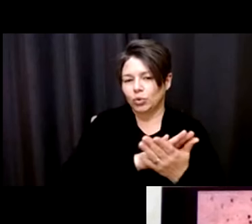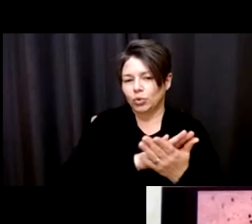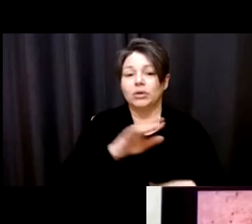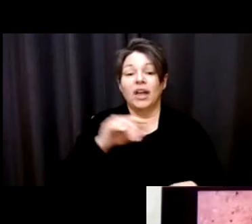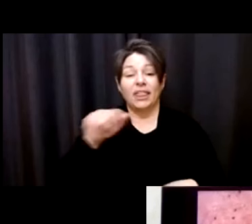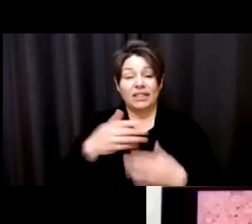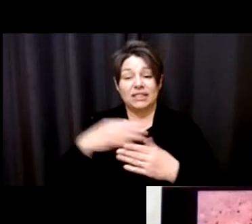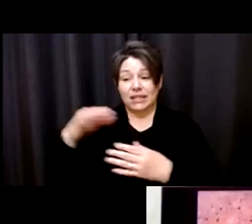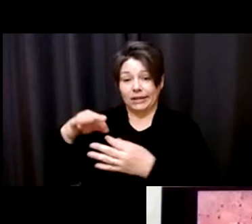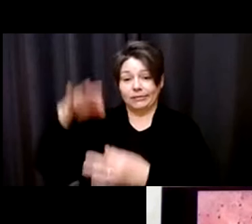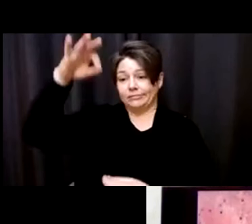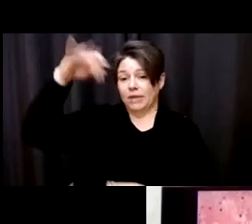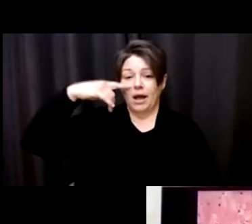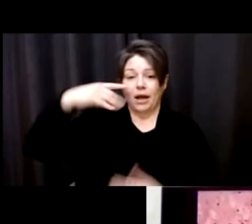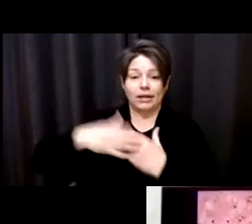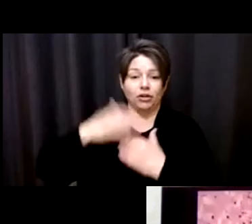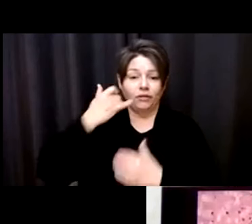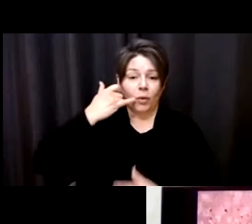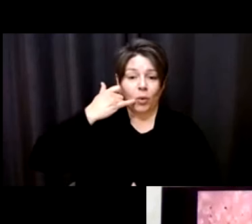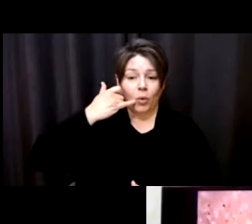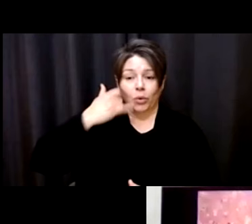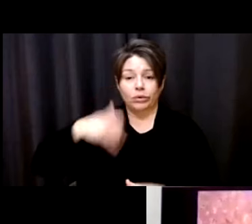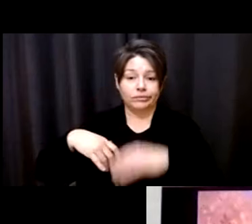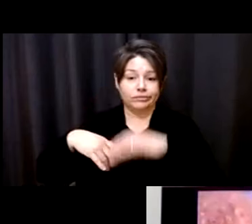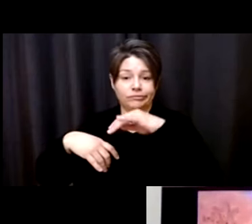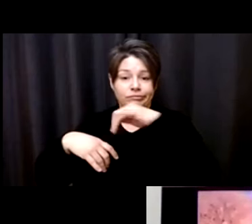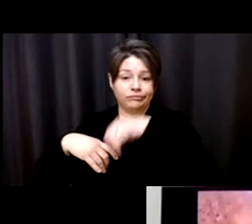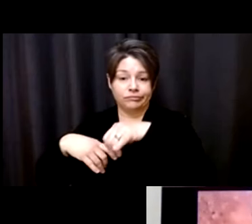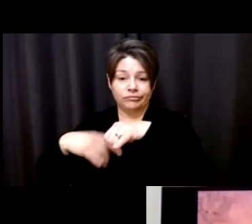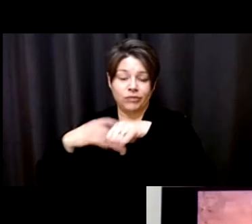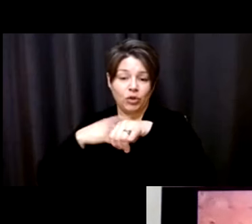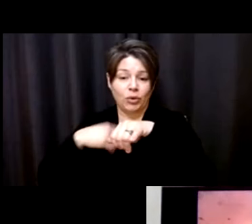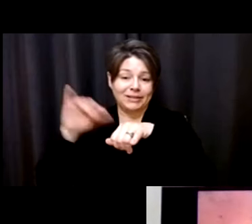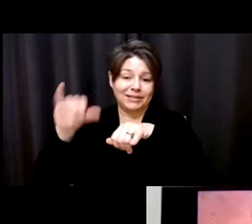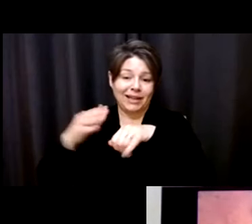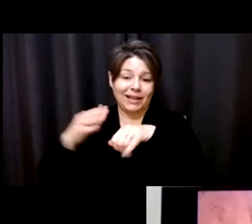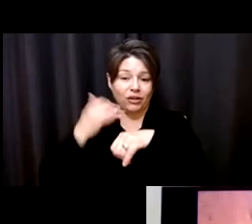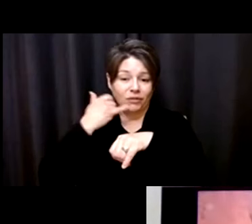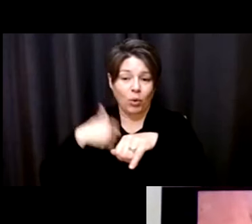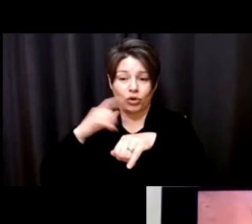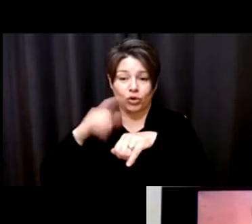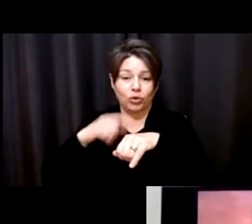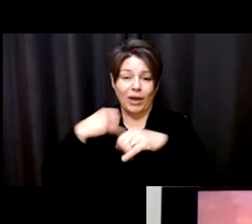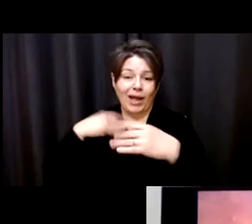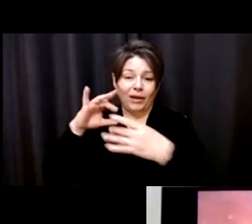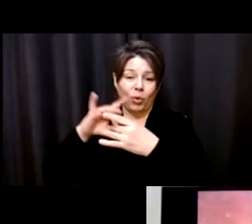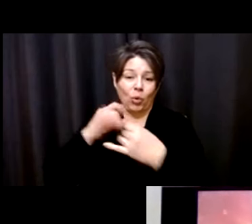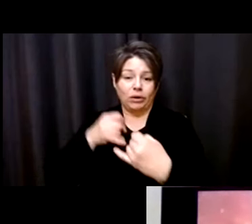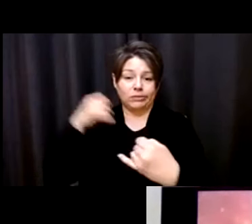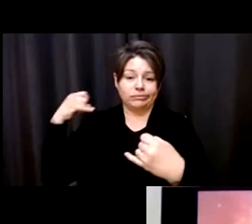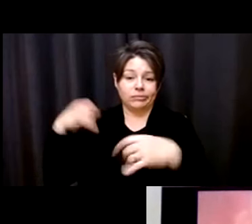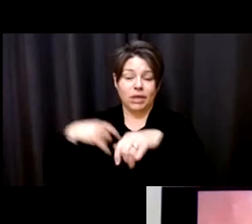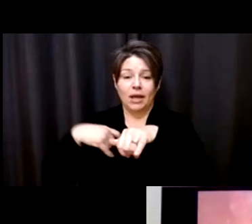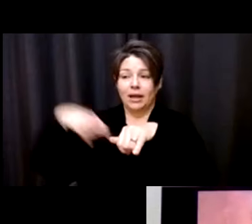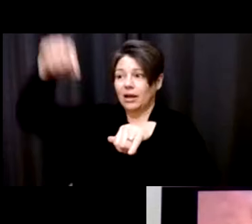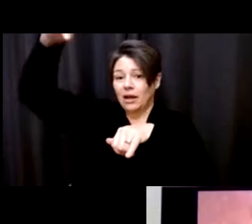thing by the phone, because, you know, in those days you were tethered to the phone, the phone didn't go with you. And I'd stare at it all the